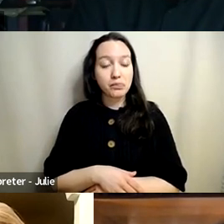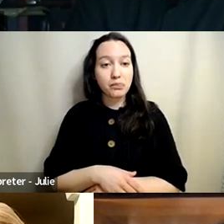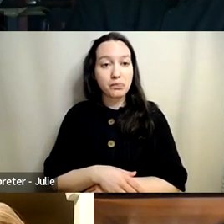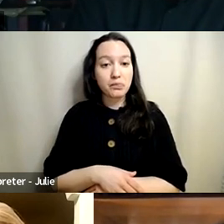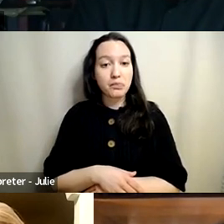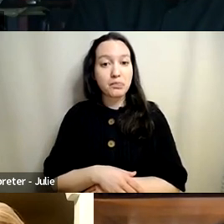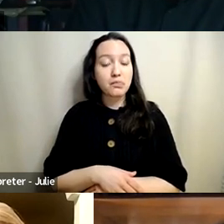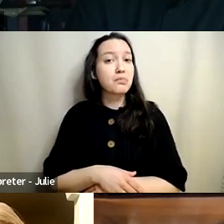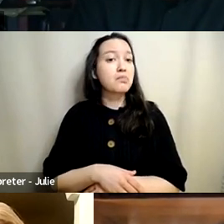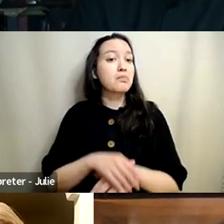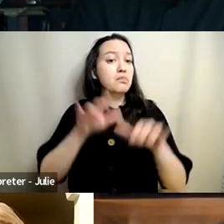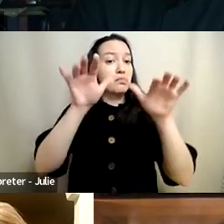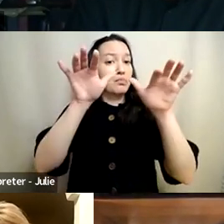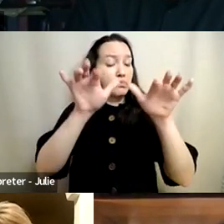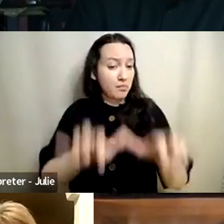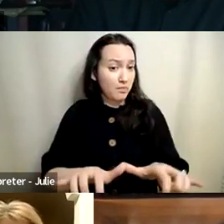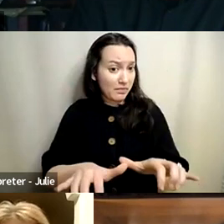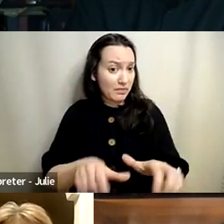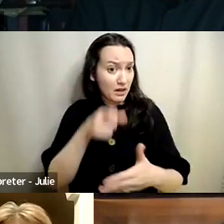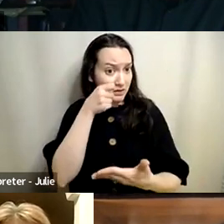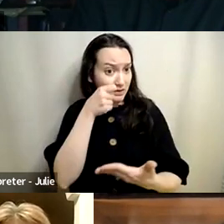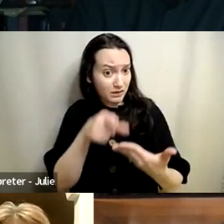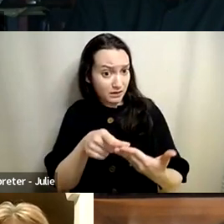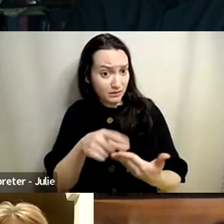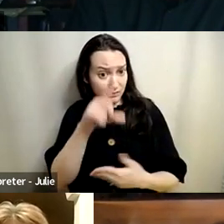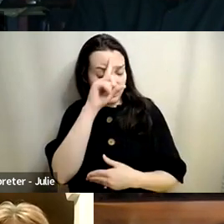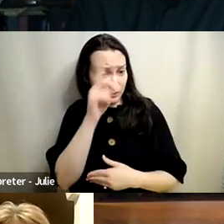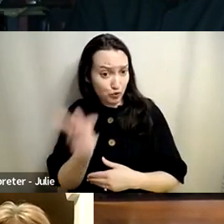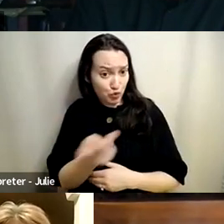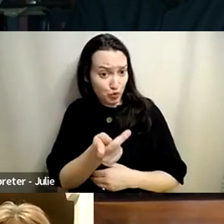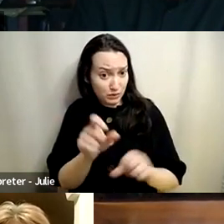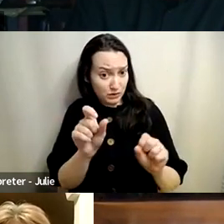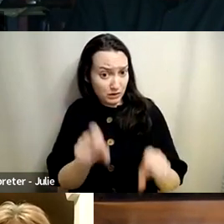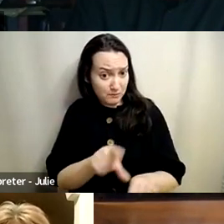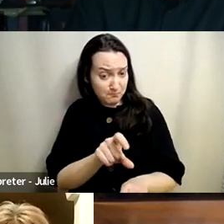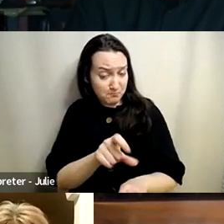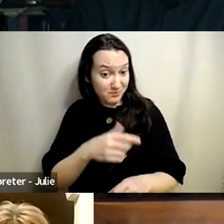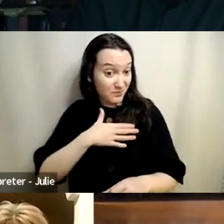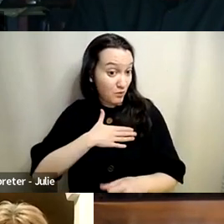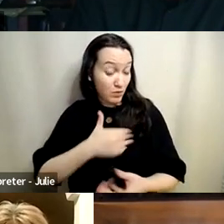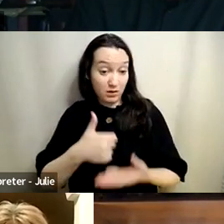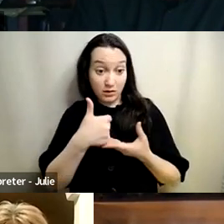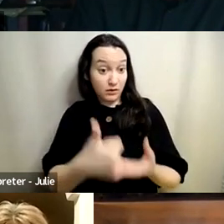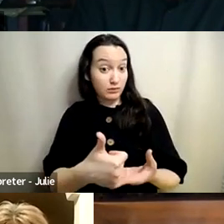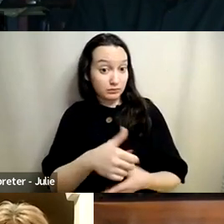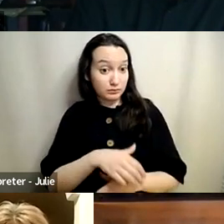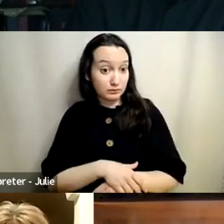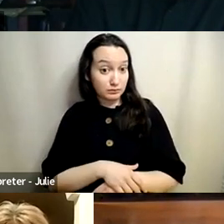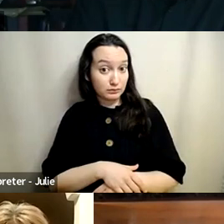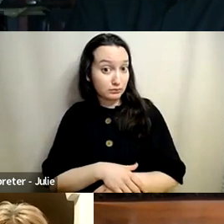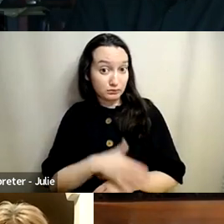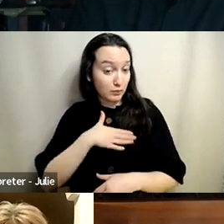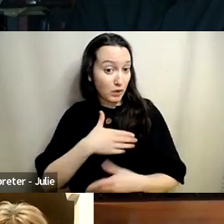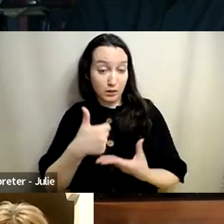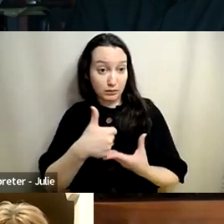in terms of drafting a letter, do you think the two of you are able to do that? I'm more than happy to help with that. And I'm happy to help with